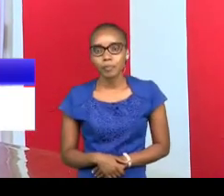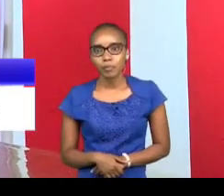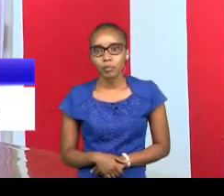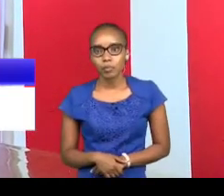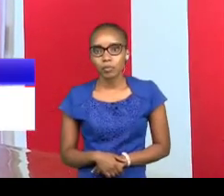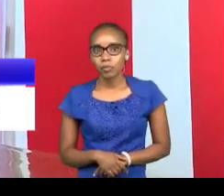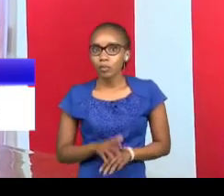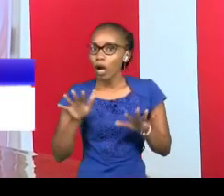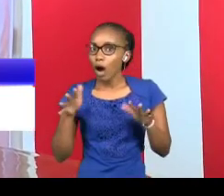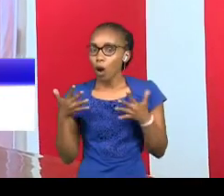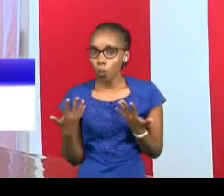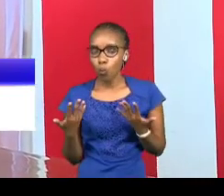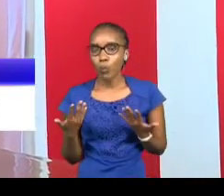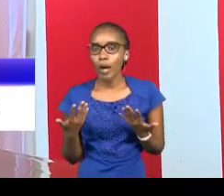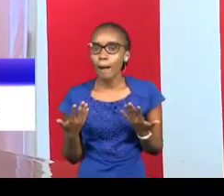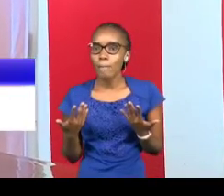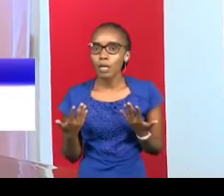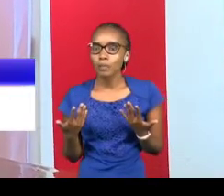that